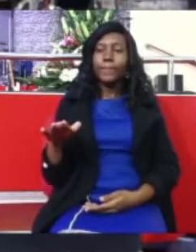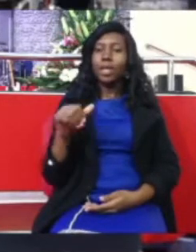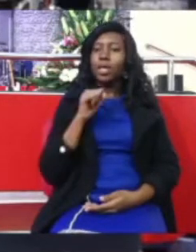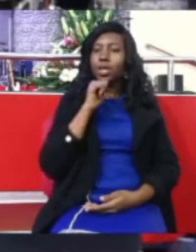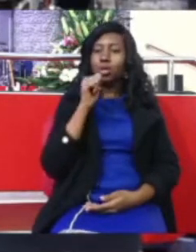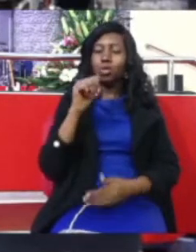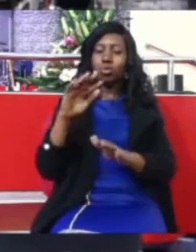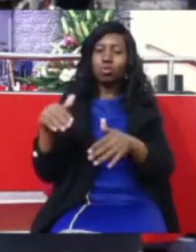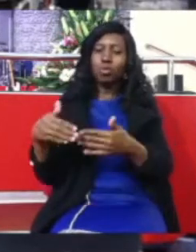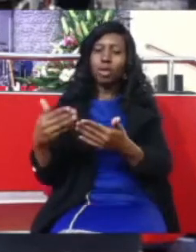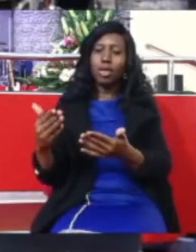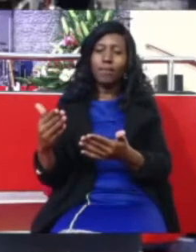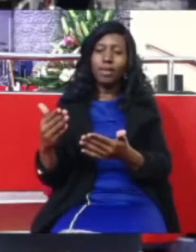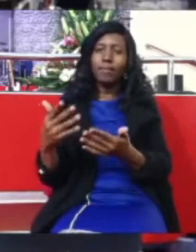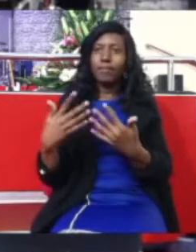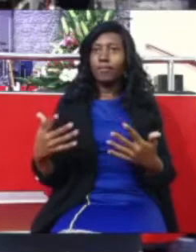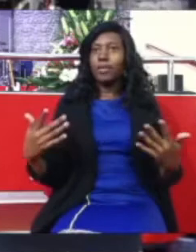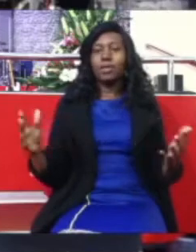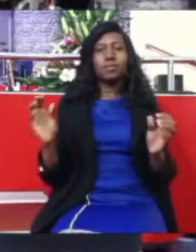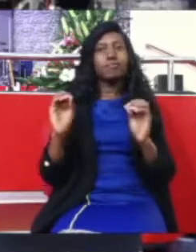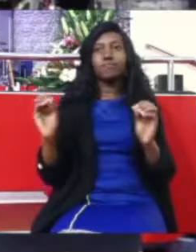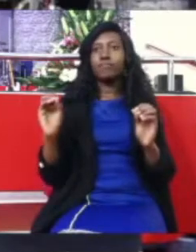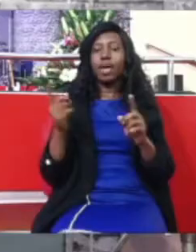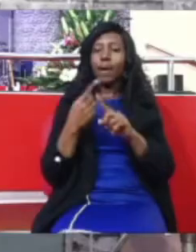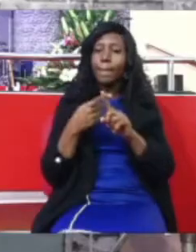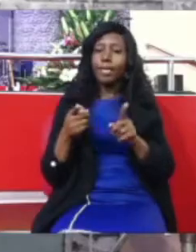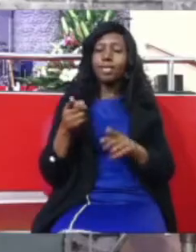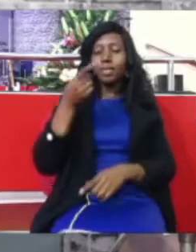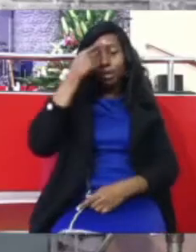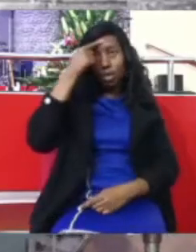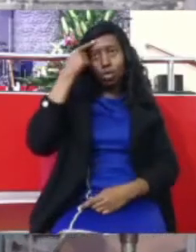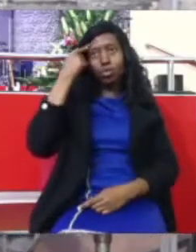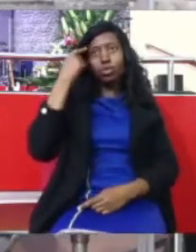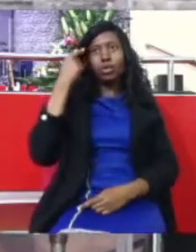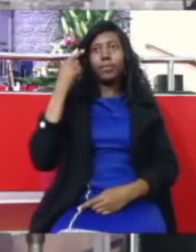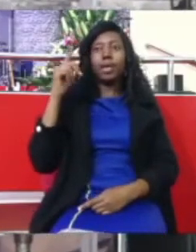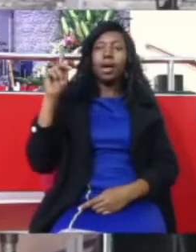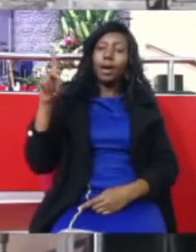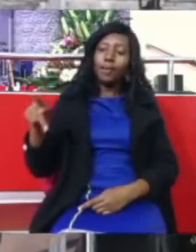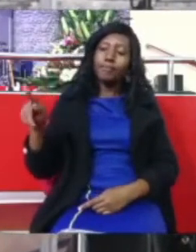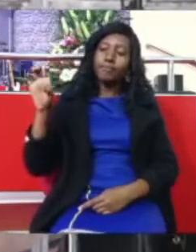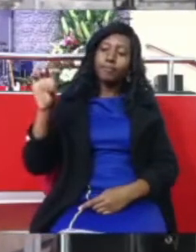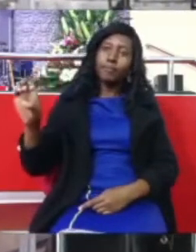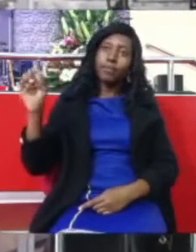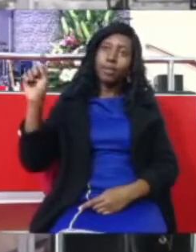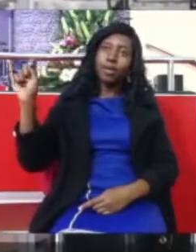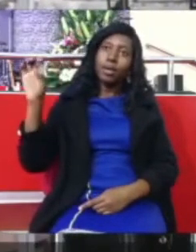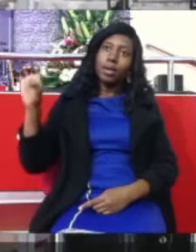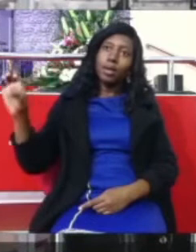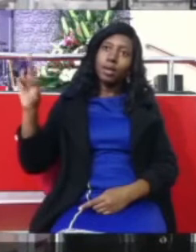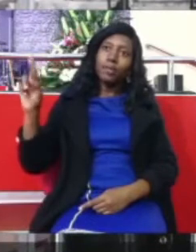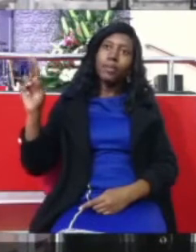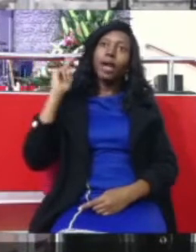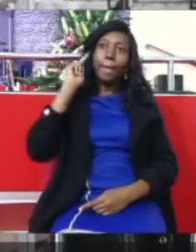really, but because they wanted to hear the word of the Lord. When you read verse 1, it says they were pressing on him because